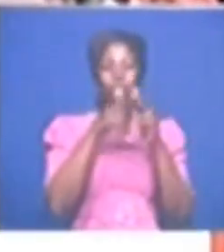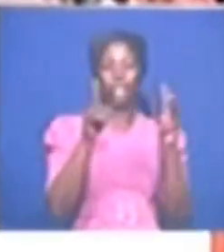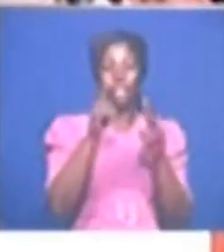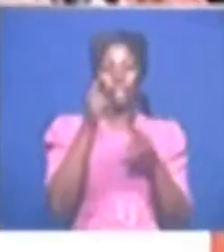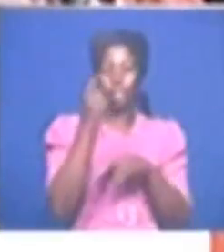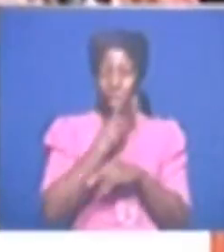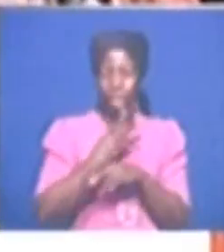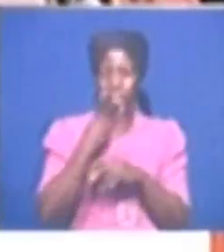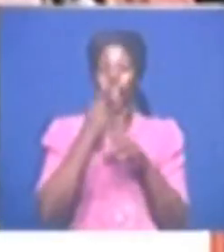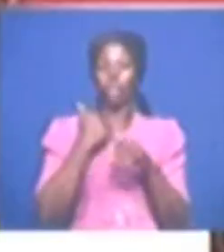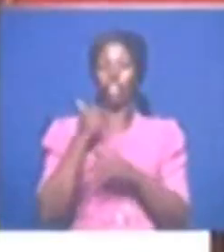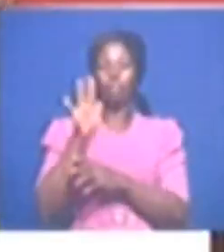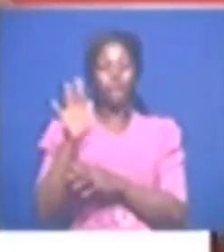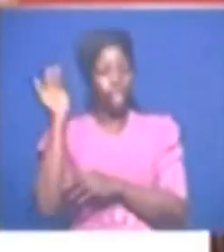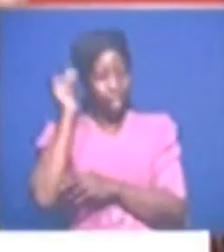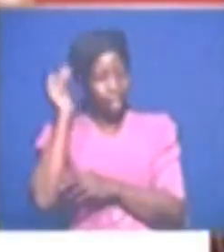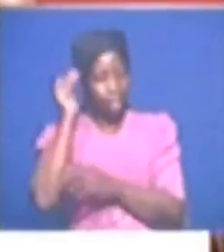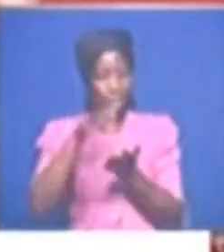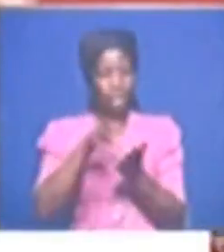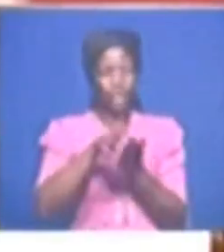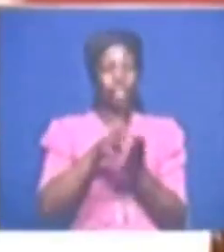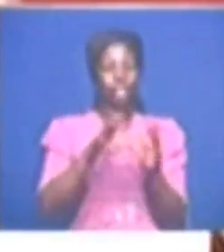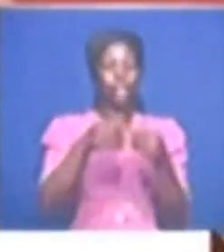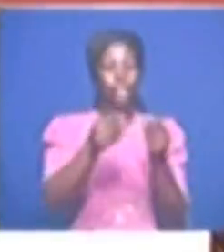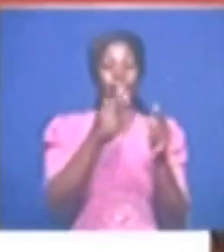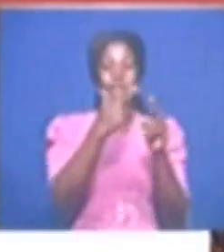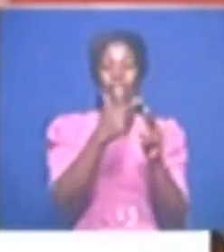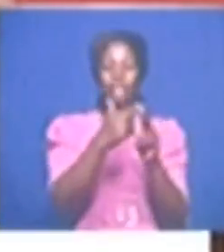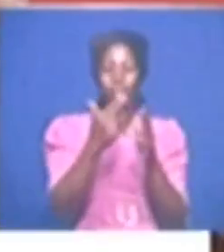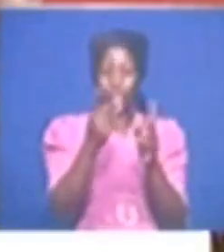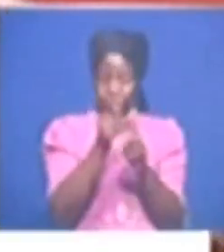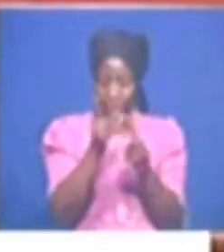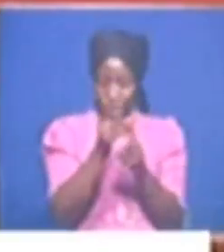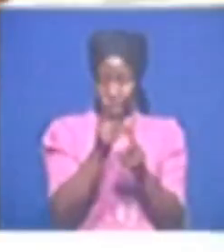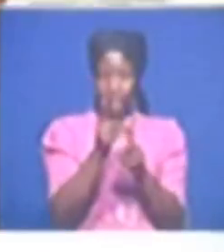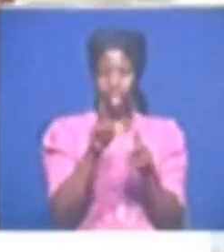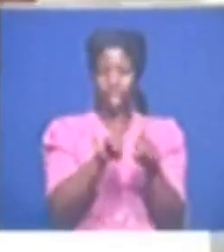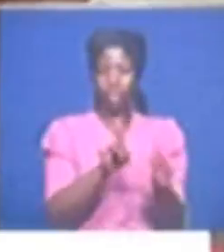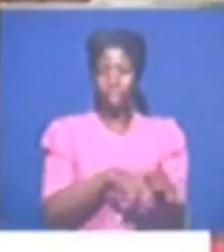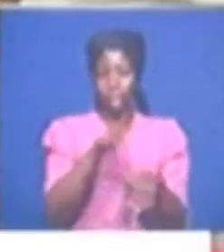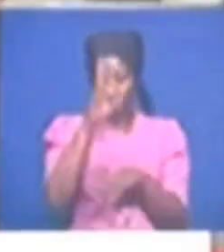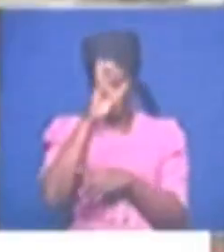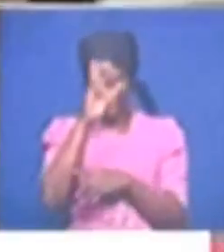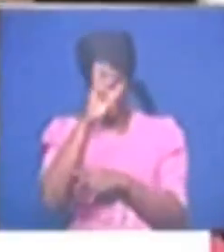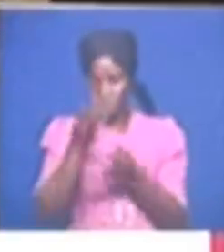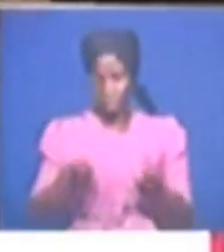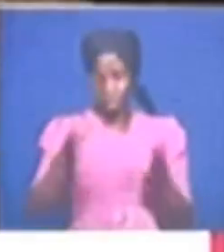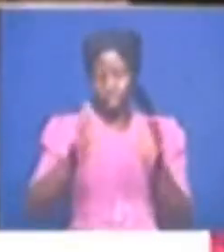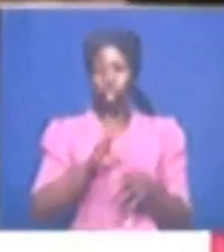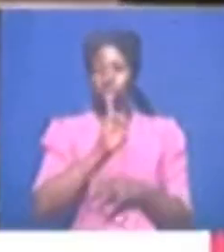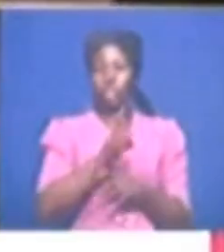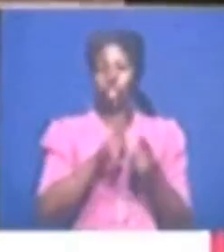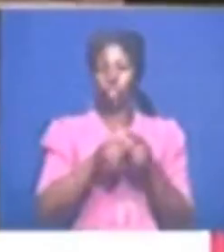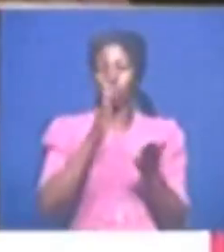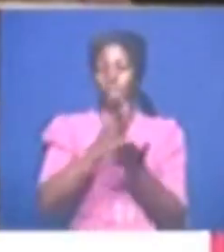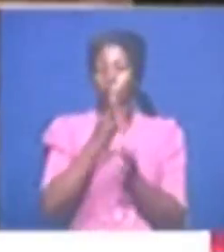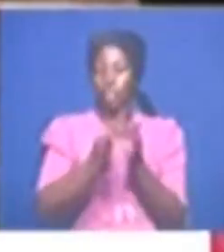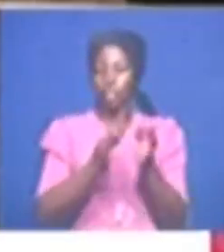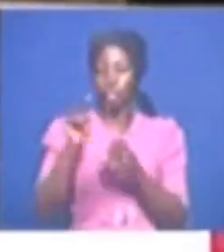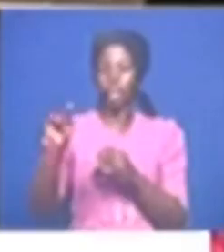July 2018 fixed. In the meantime, a police officer has been directed to confirm whether Youth Affairs Principal Secretary